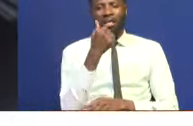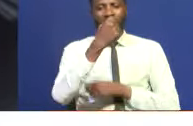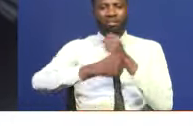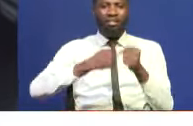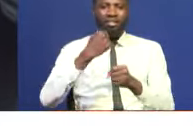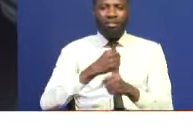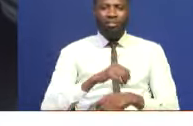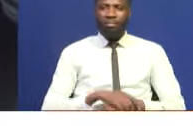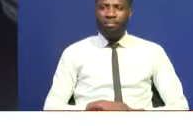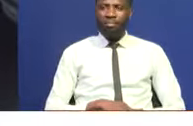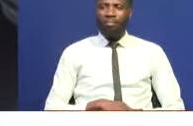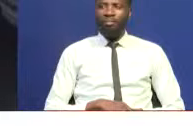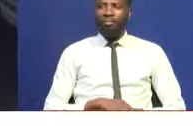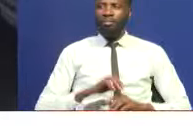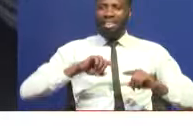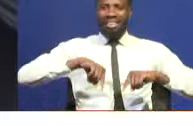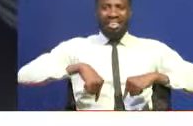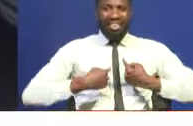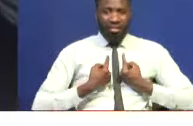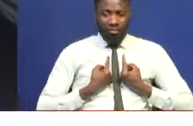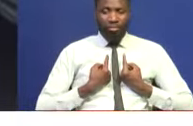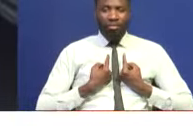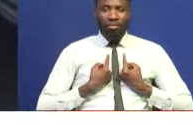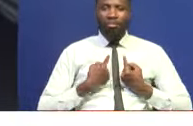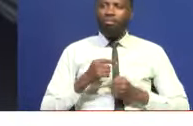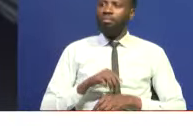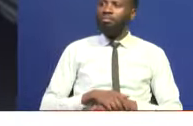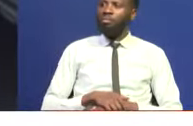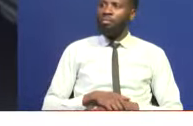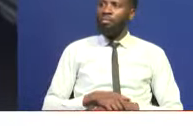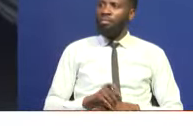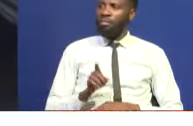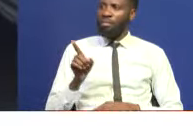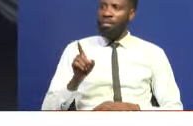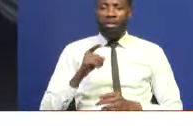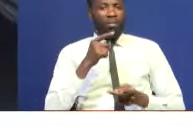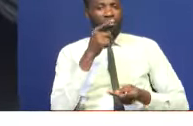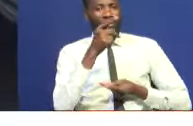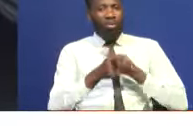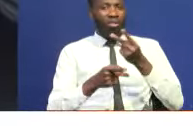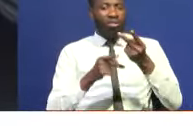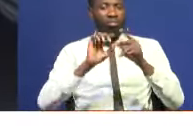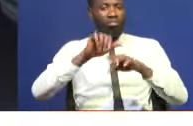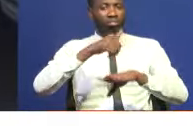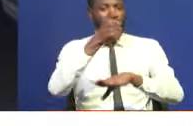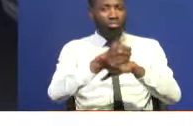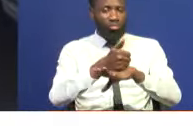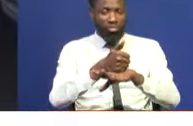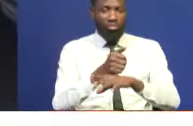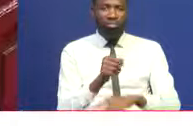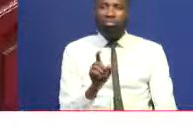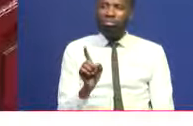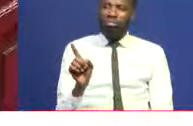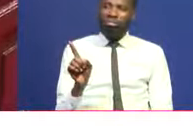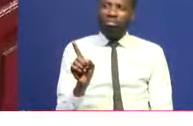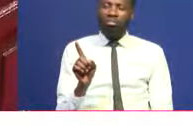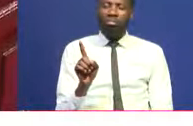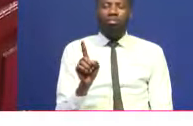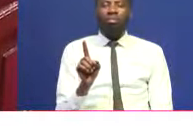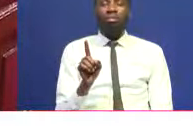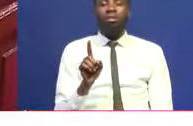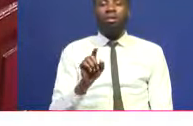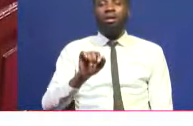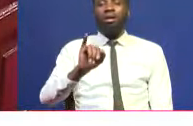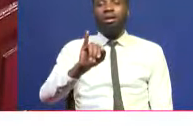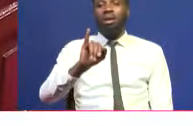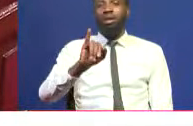Erastus Edum Ethekon. The journey to the establishment of the next Independent Electoral and Boundaries Commission